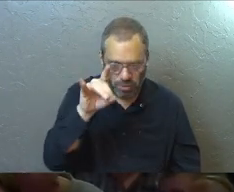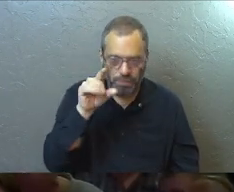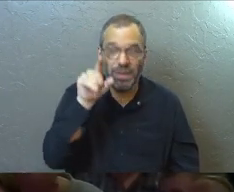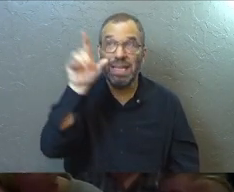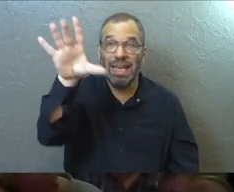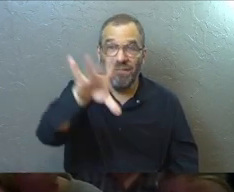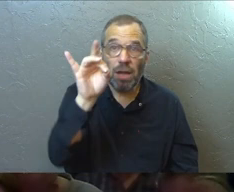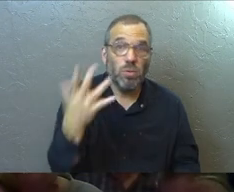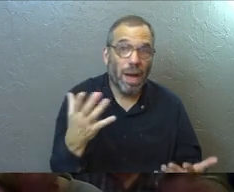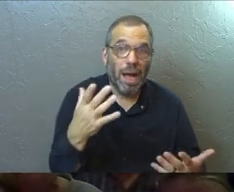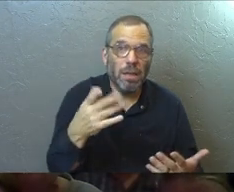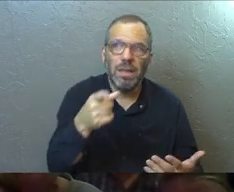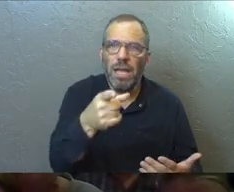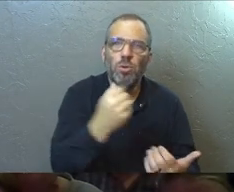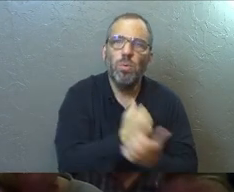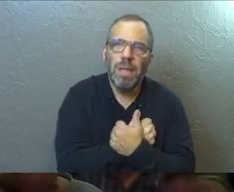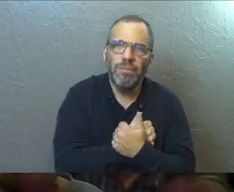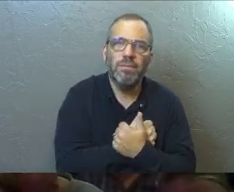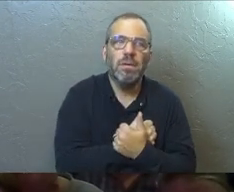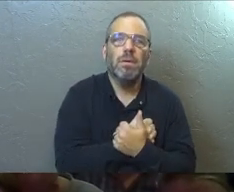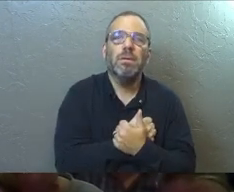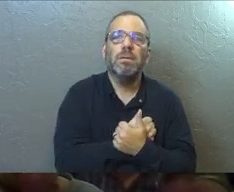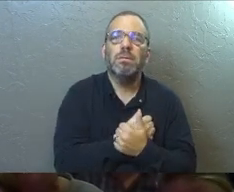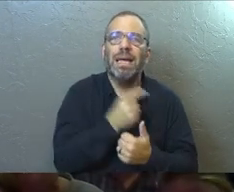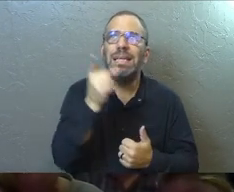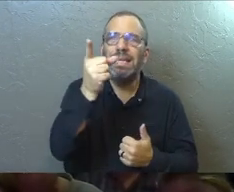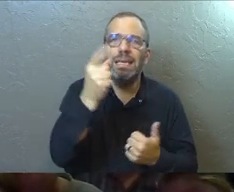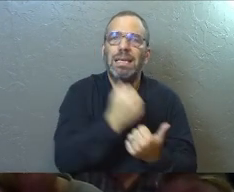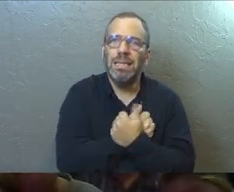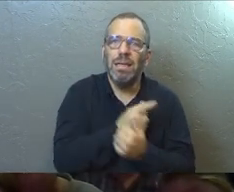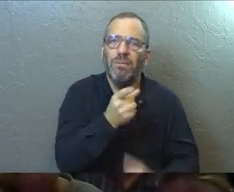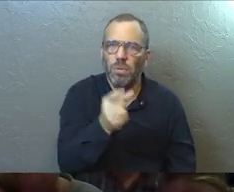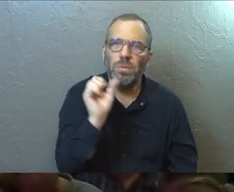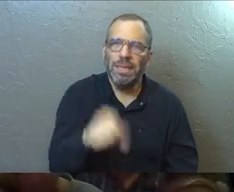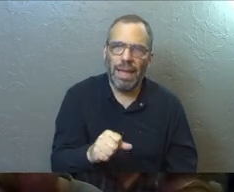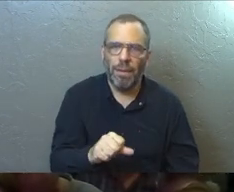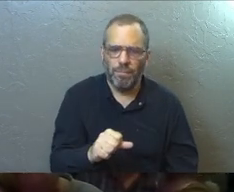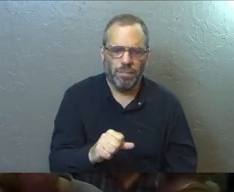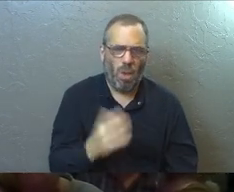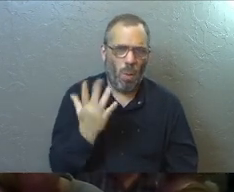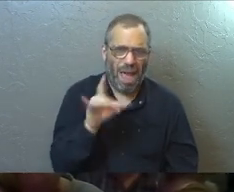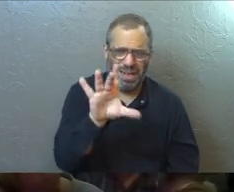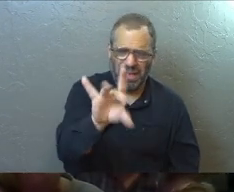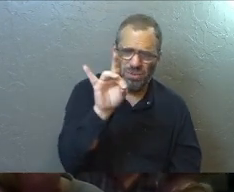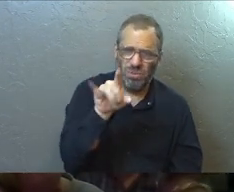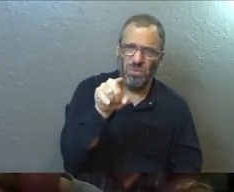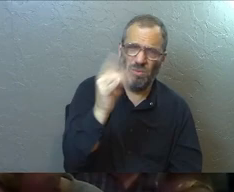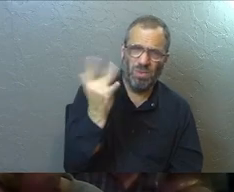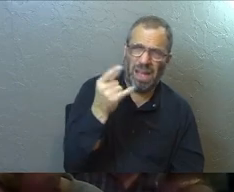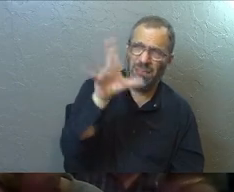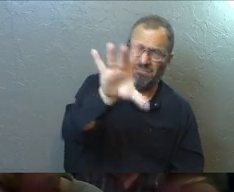and he chose you. God looked on you in that way. And why did he choose